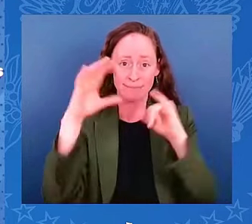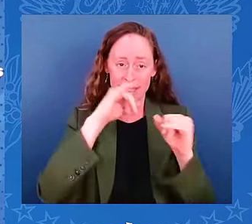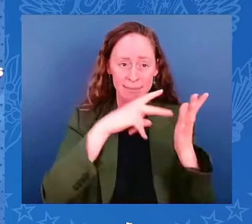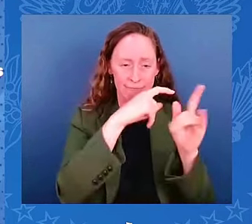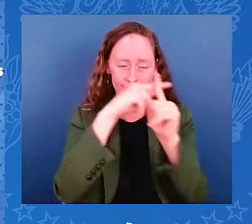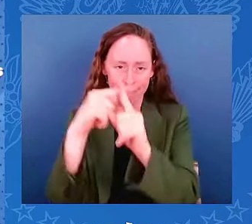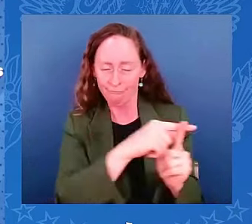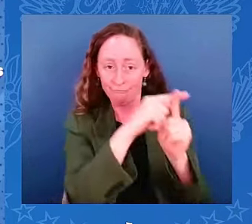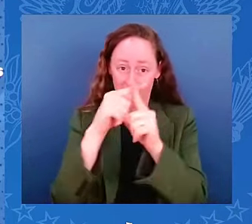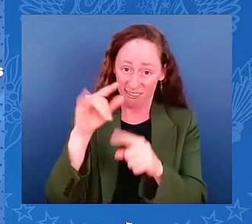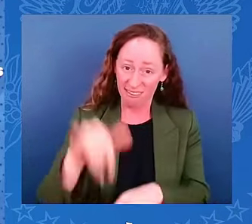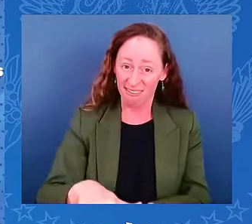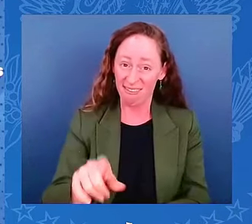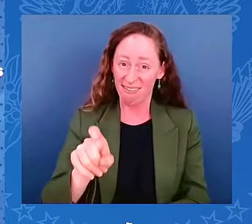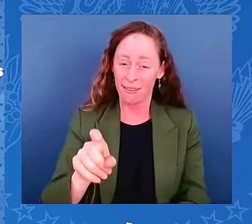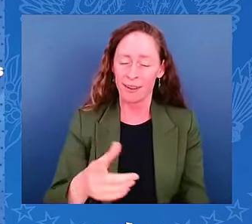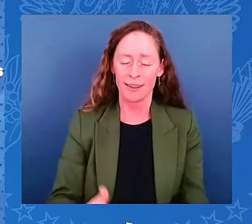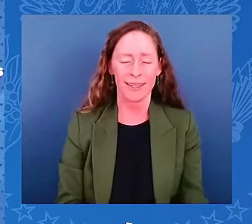I'm serious.